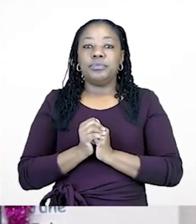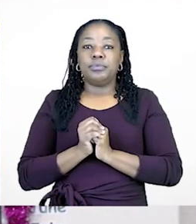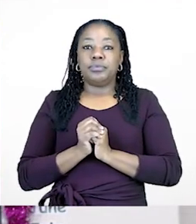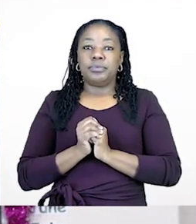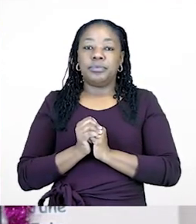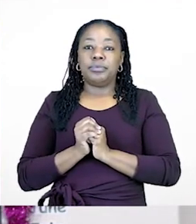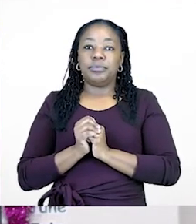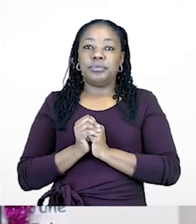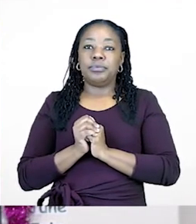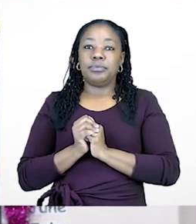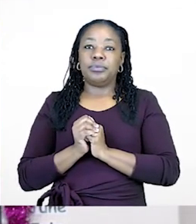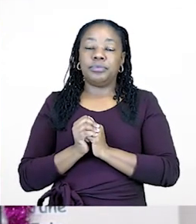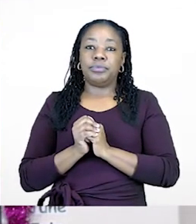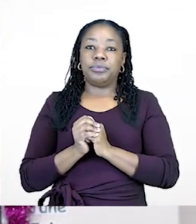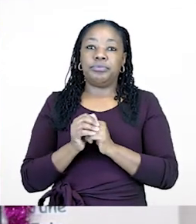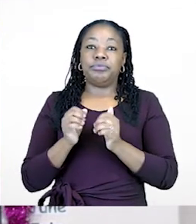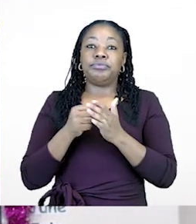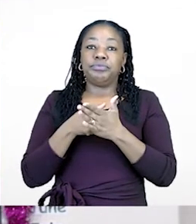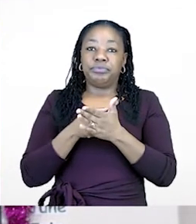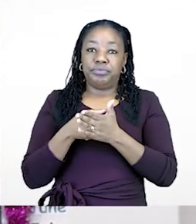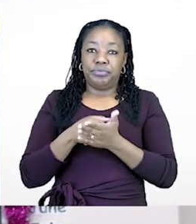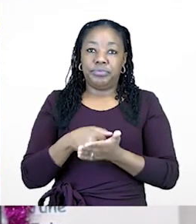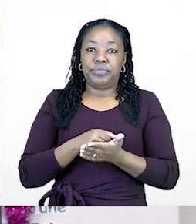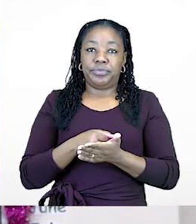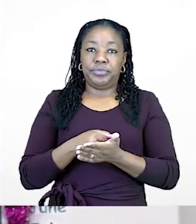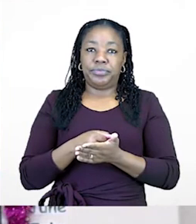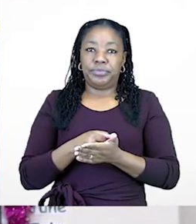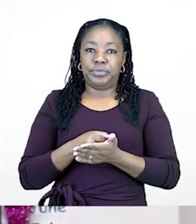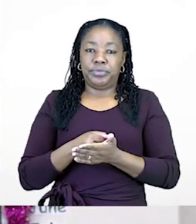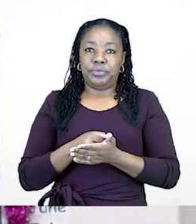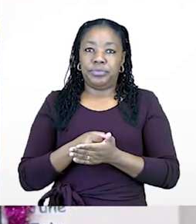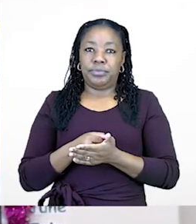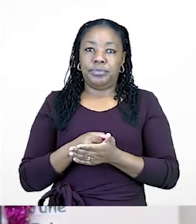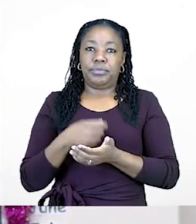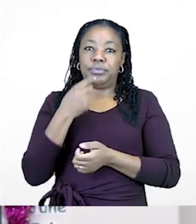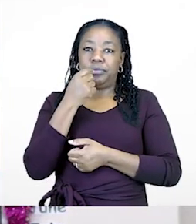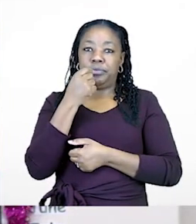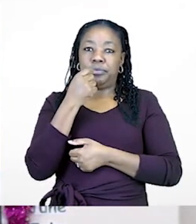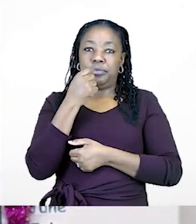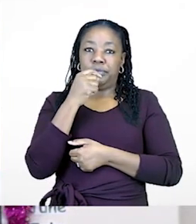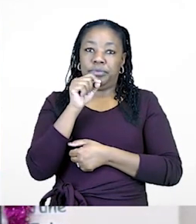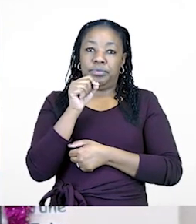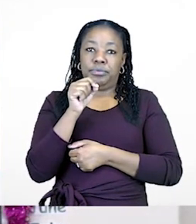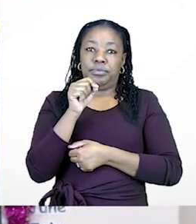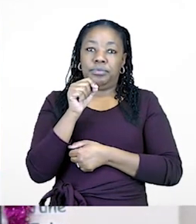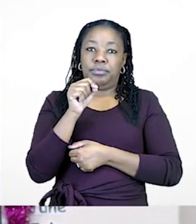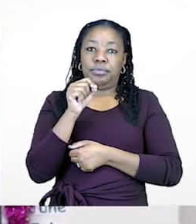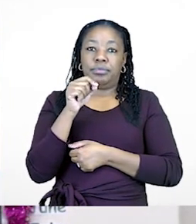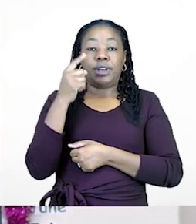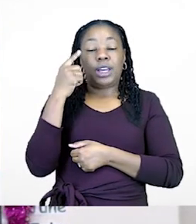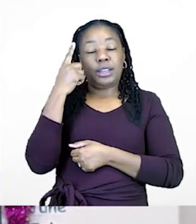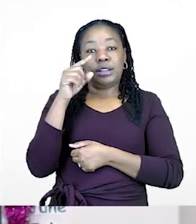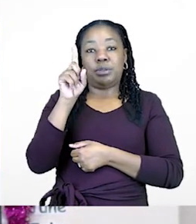round. Okay, let's try again. I want you to take your imaginary pencil in your hand in